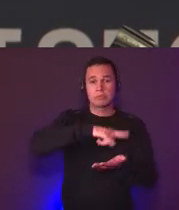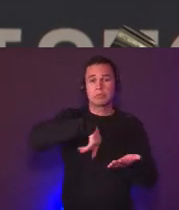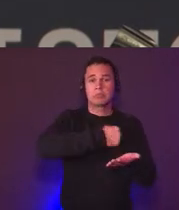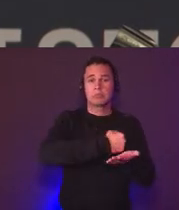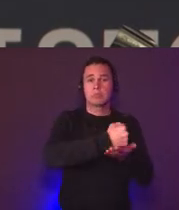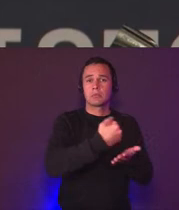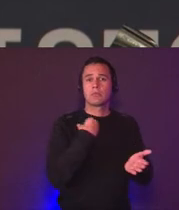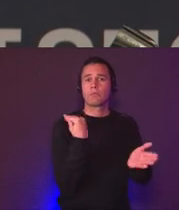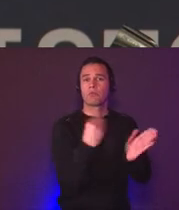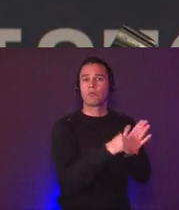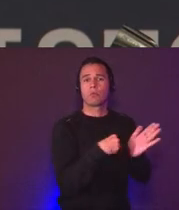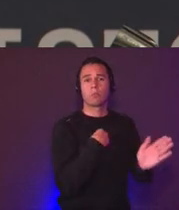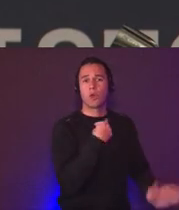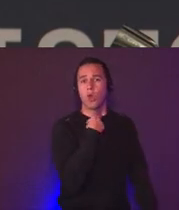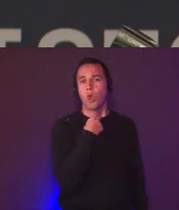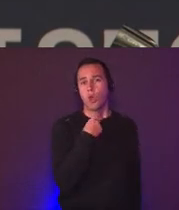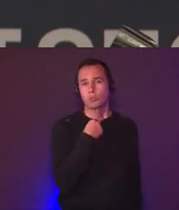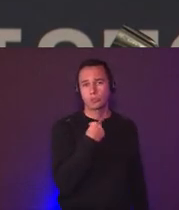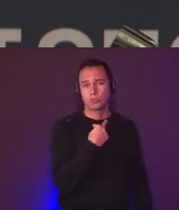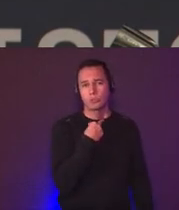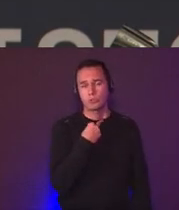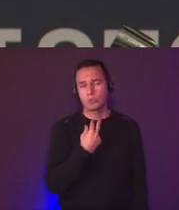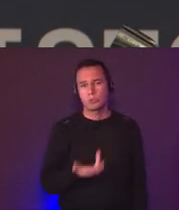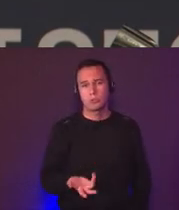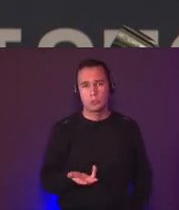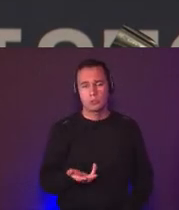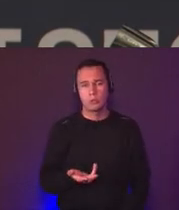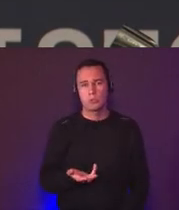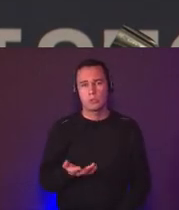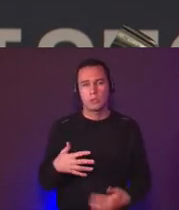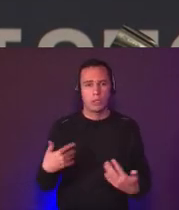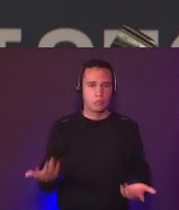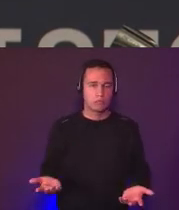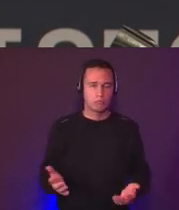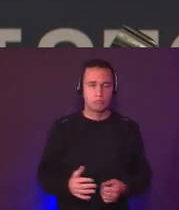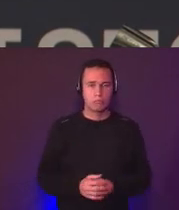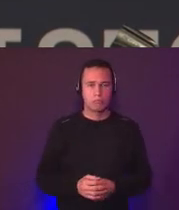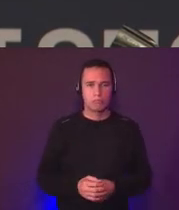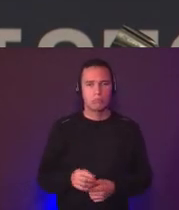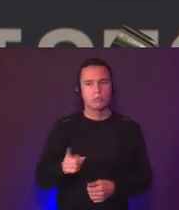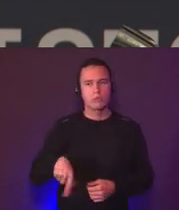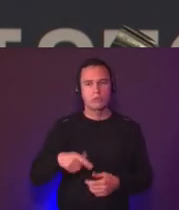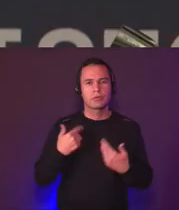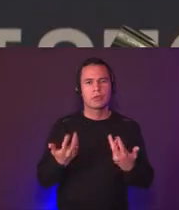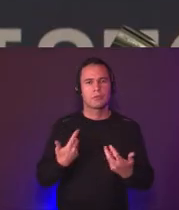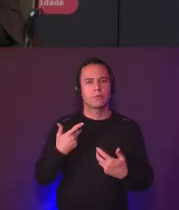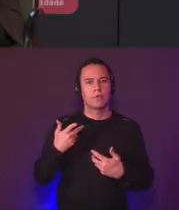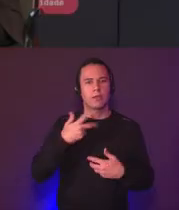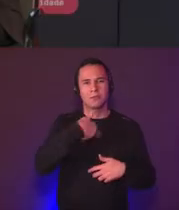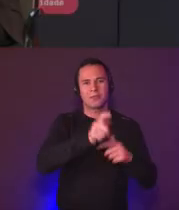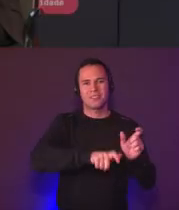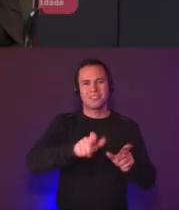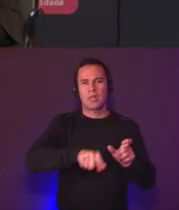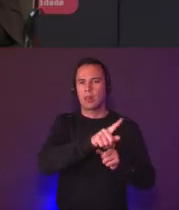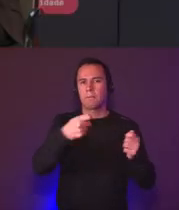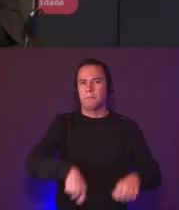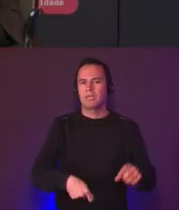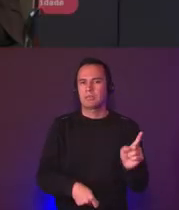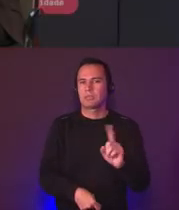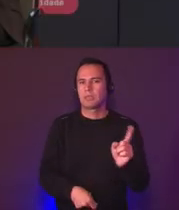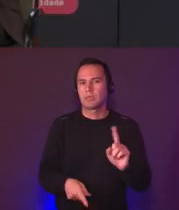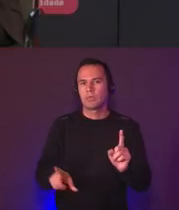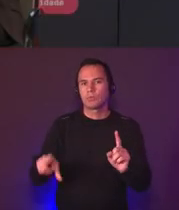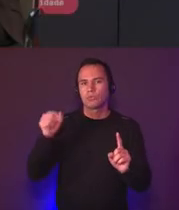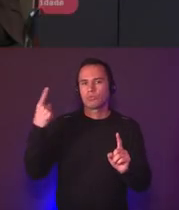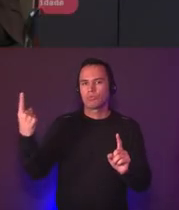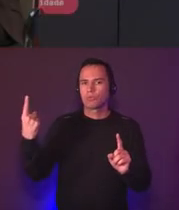were going to go after the U.S. Census next to be able to give people the opportunity to choose more than one race. And so because the Office of